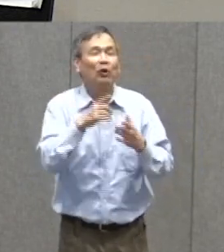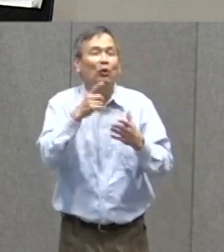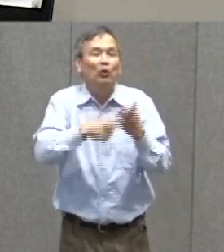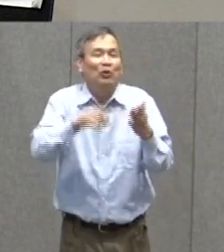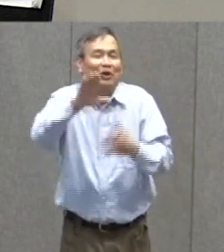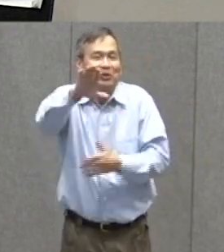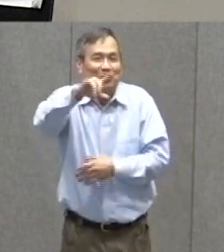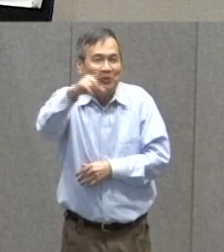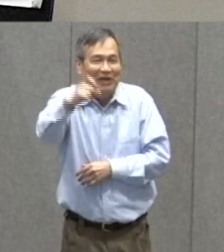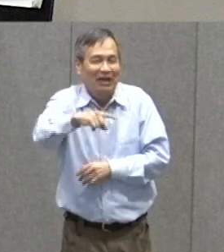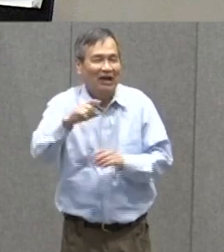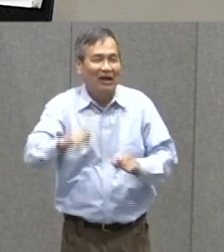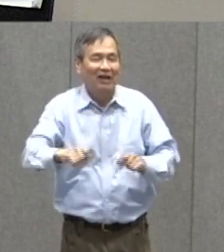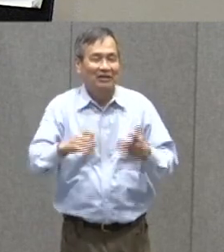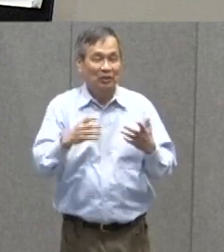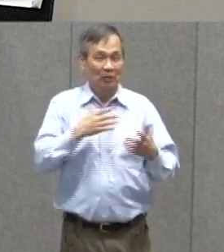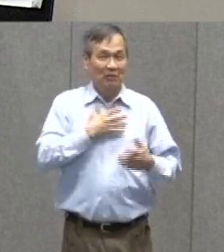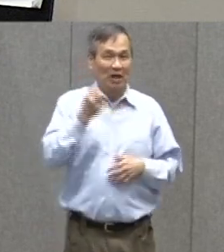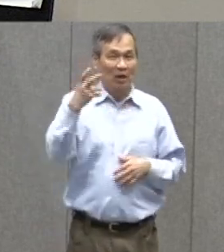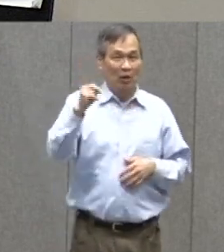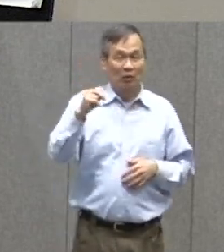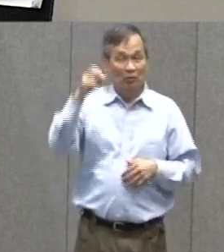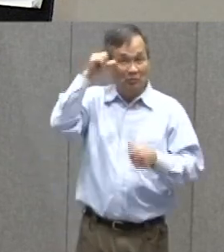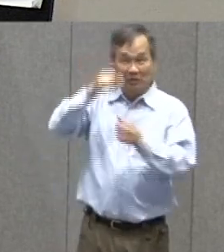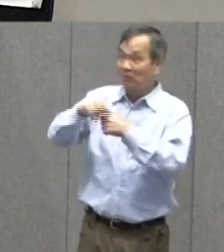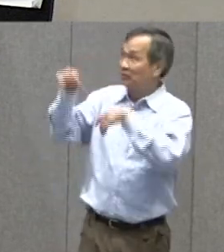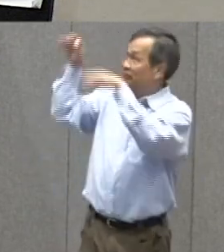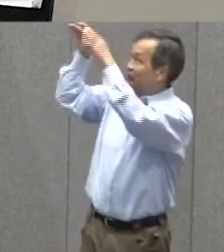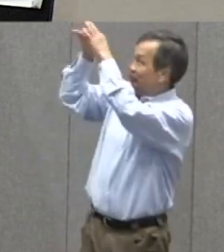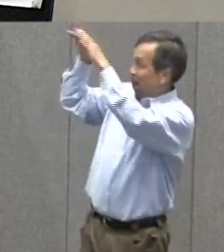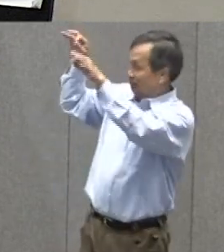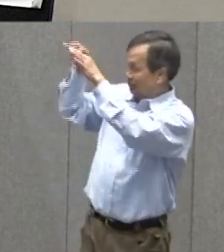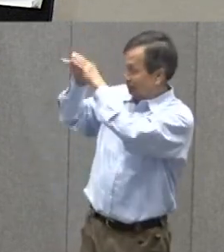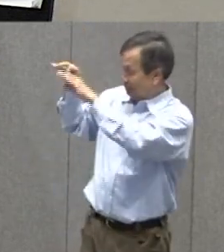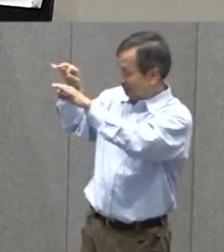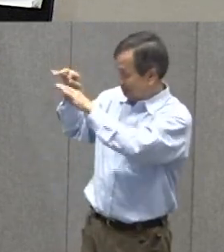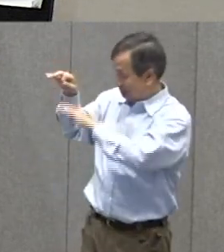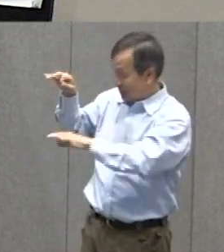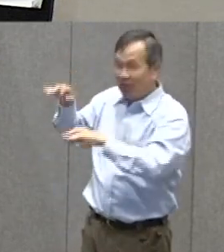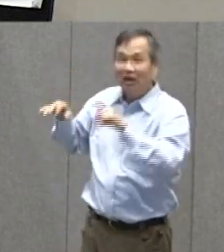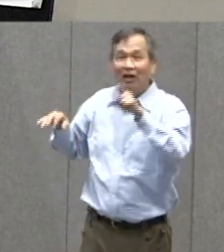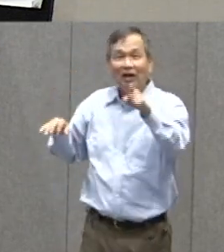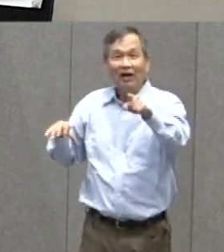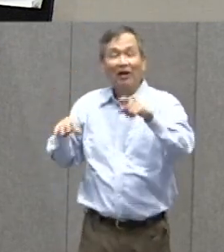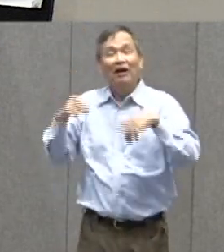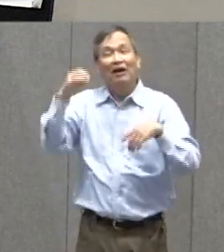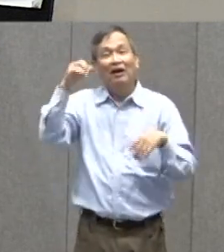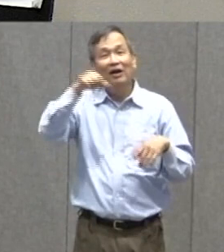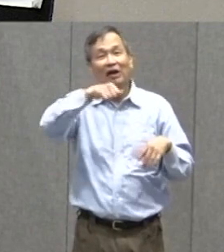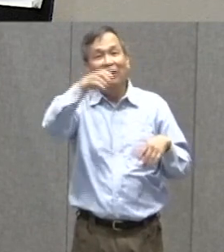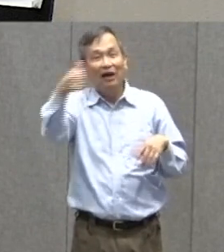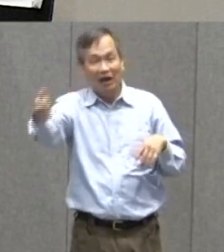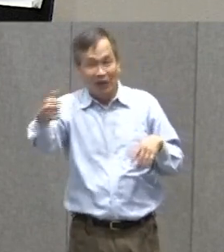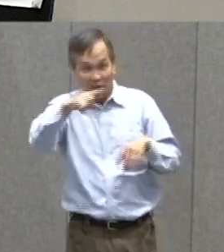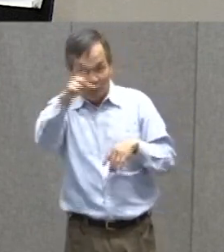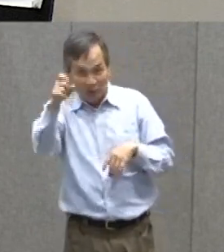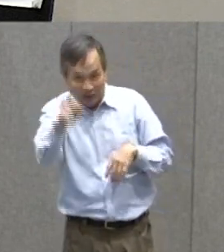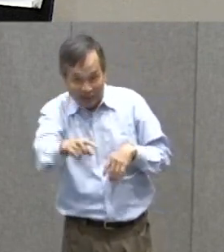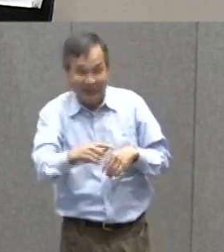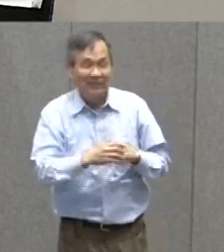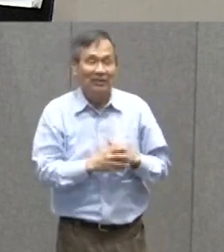were. So these were my questions that I shared with you. So some other questions